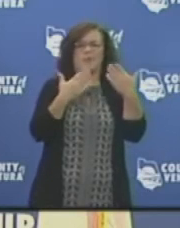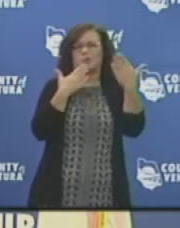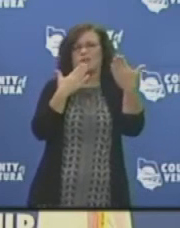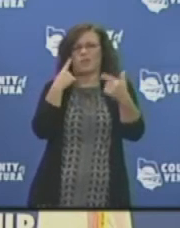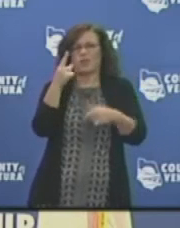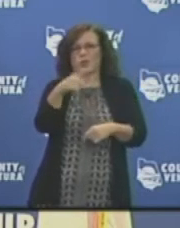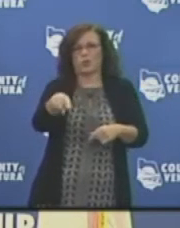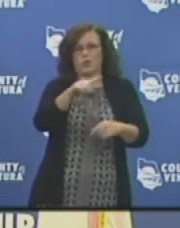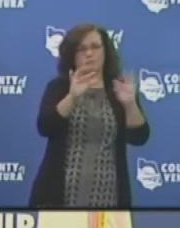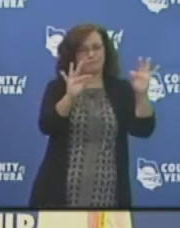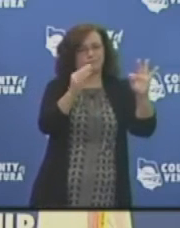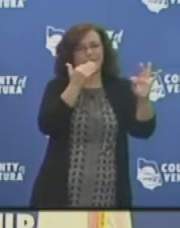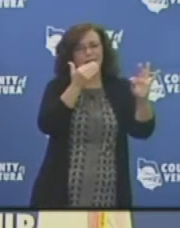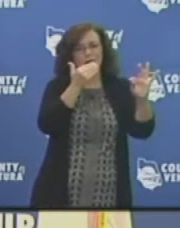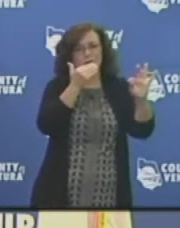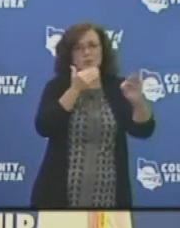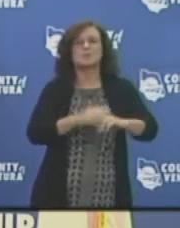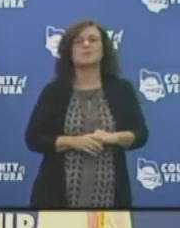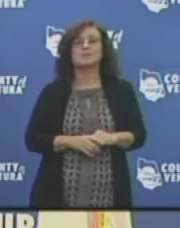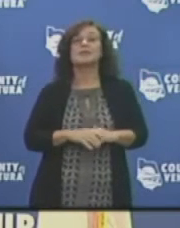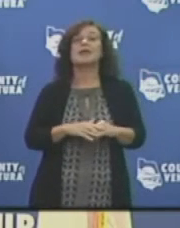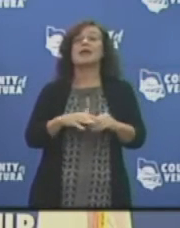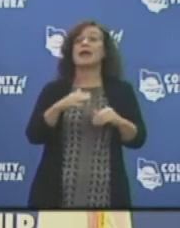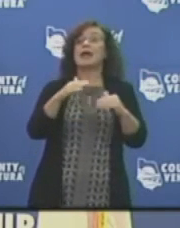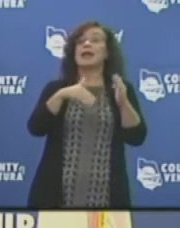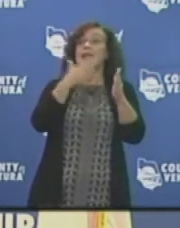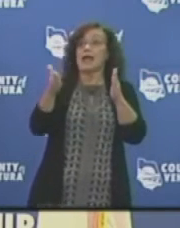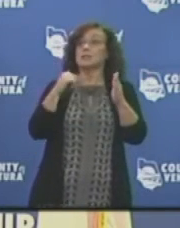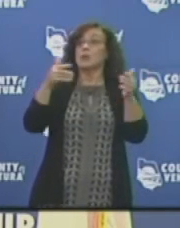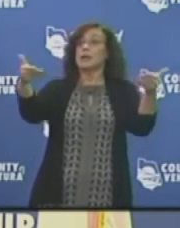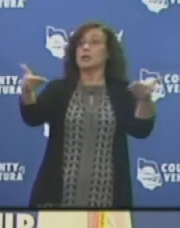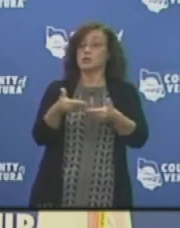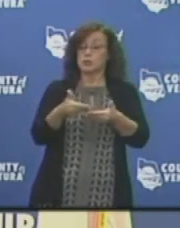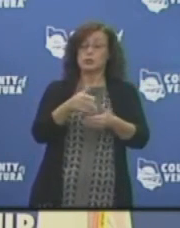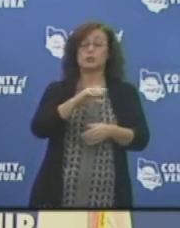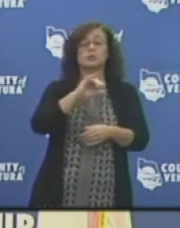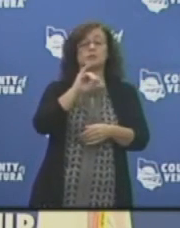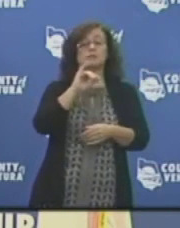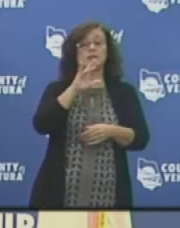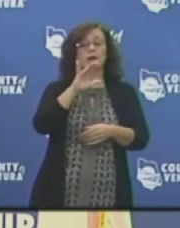you. Next, I'd like to introduce